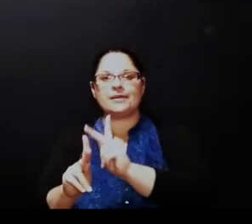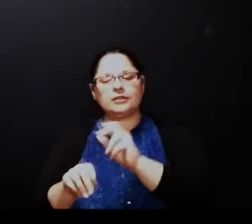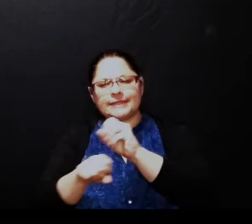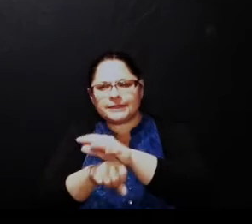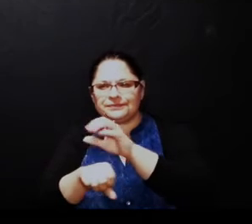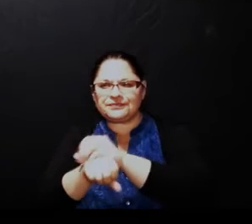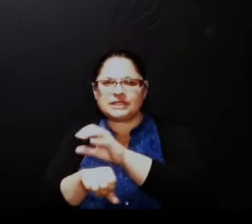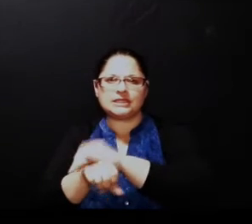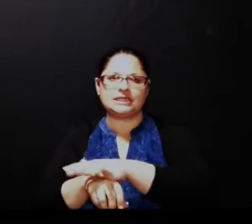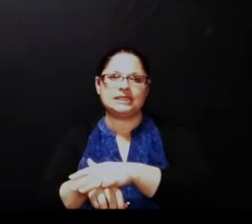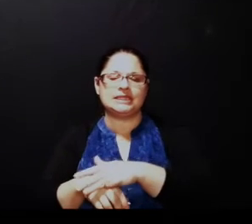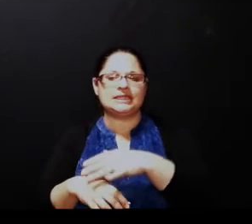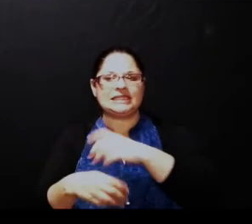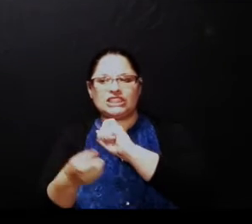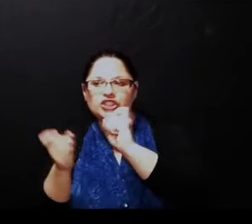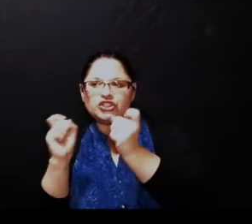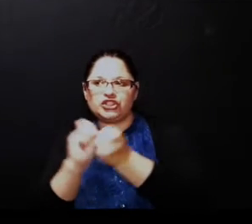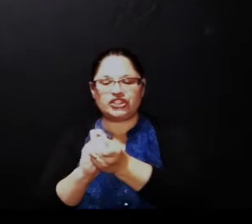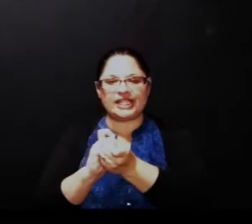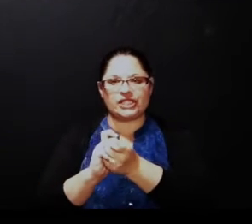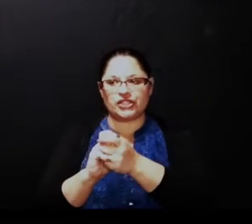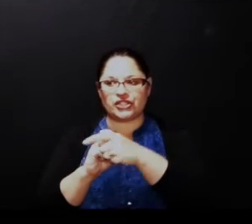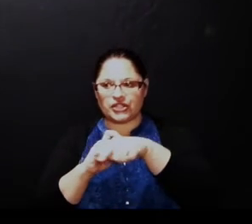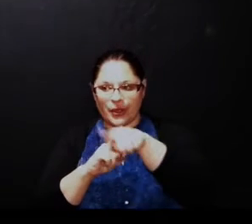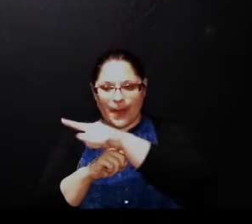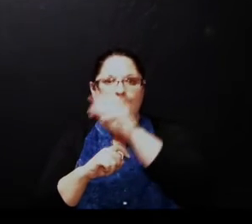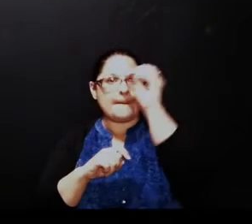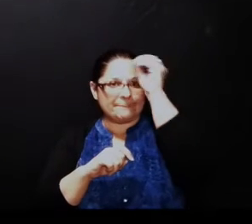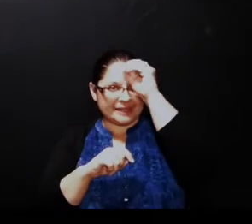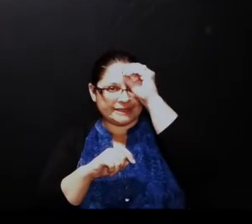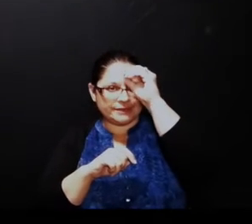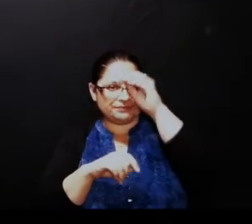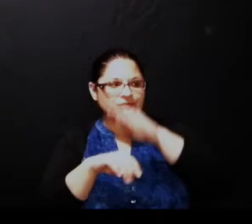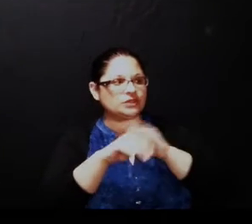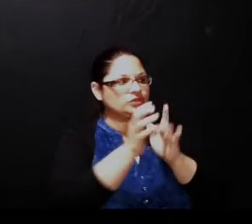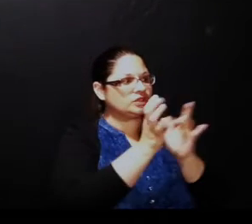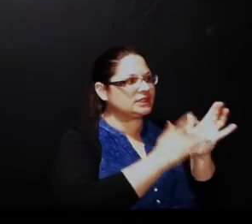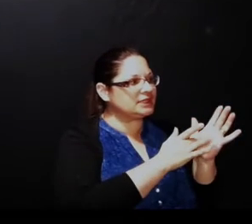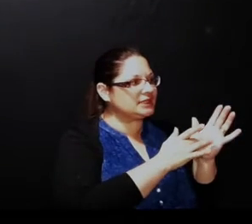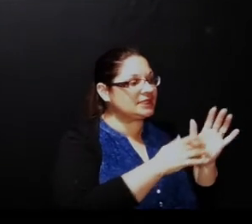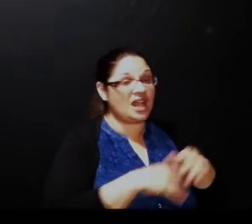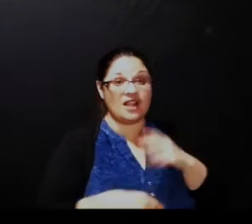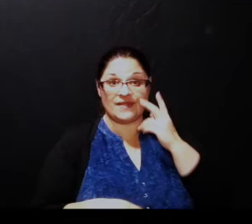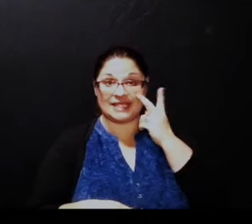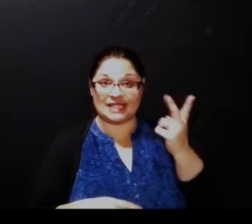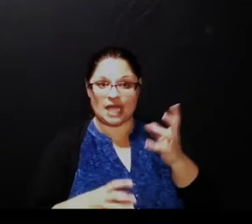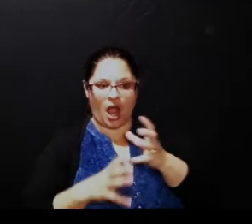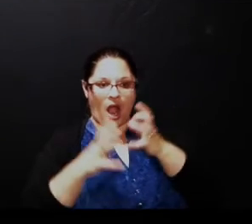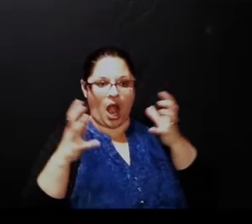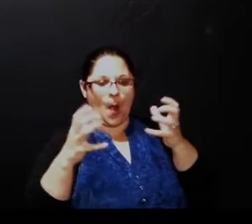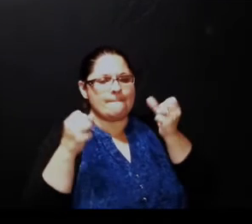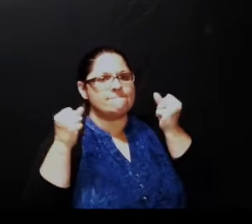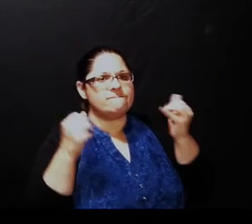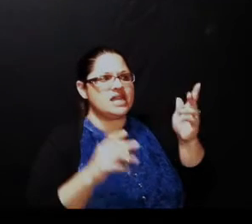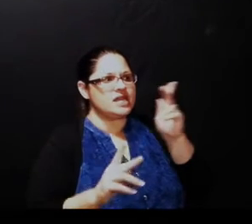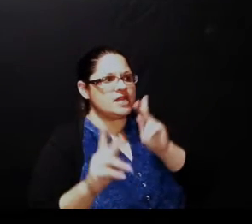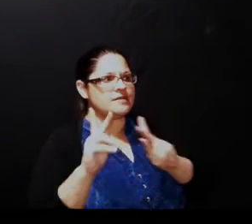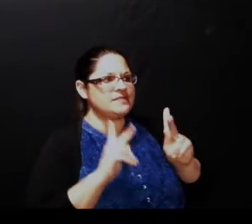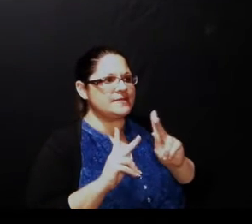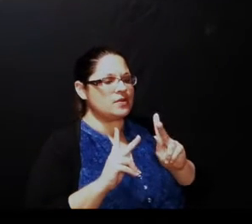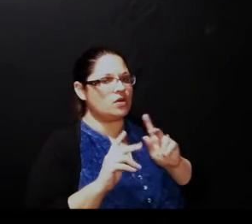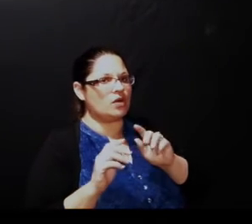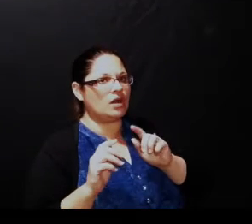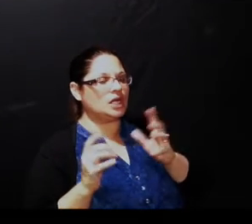chapter 12, verse 19. The world, people from all over the world are coming to him in adoration, and he has to